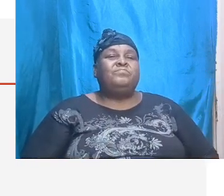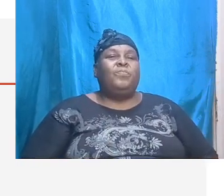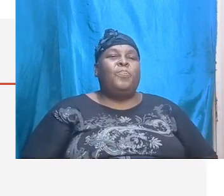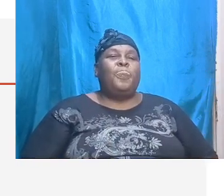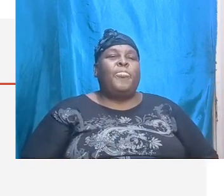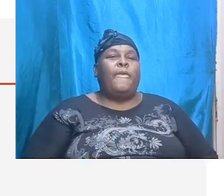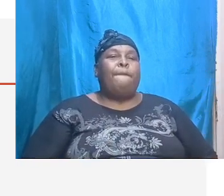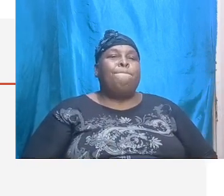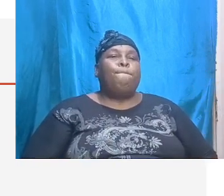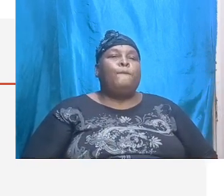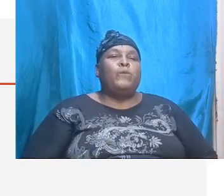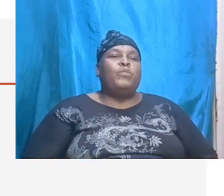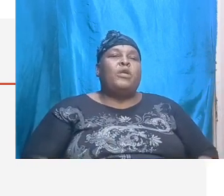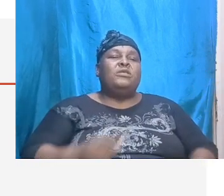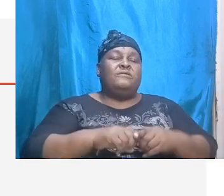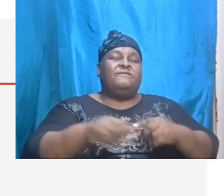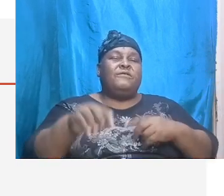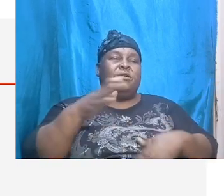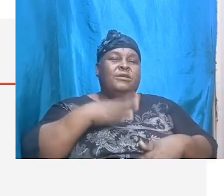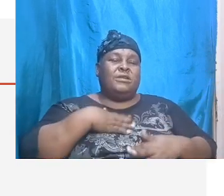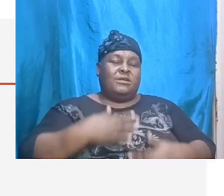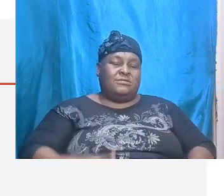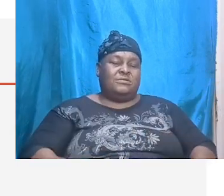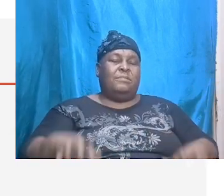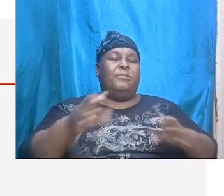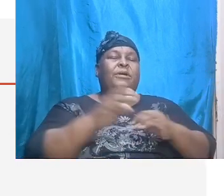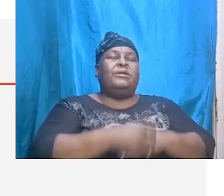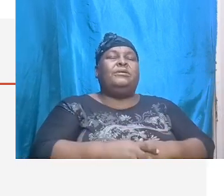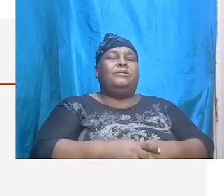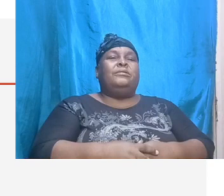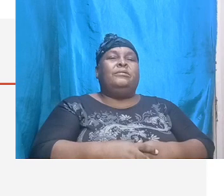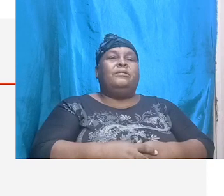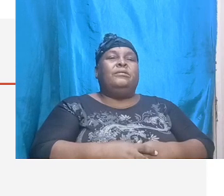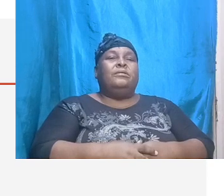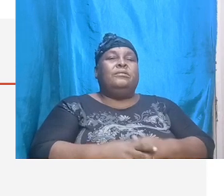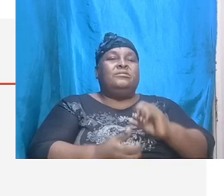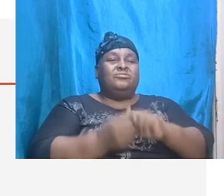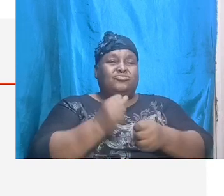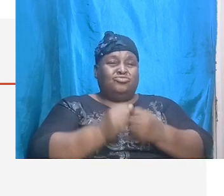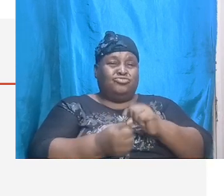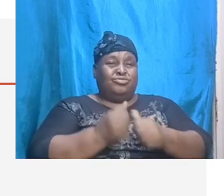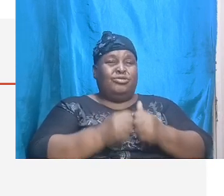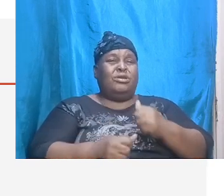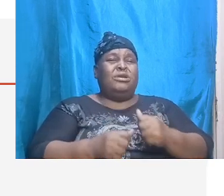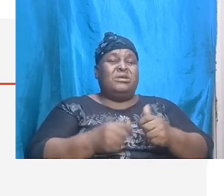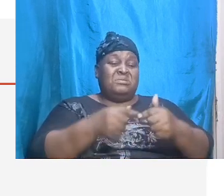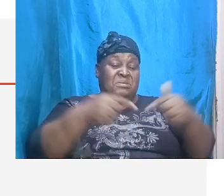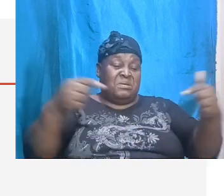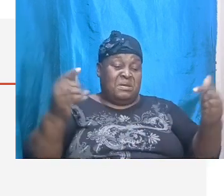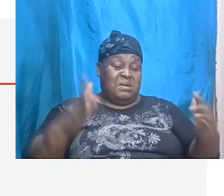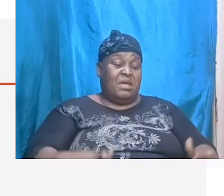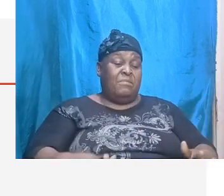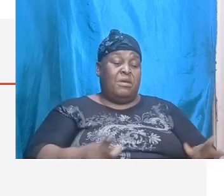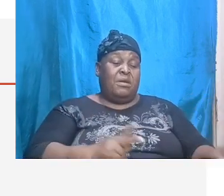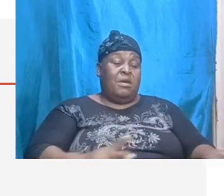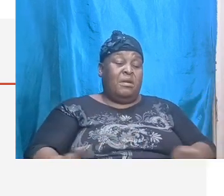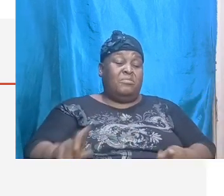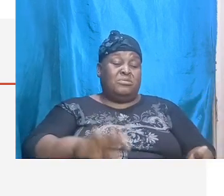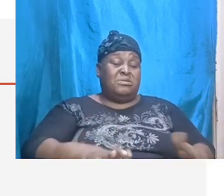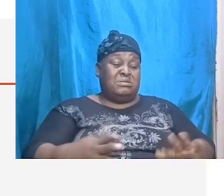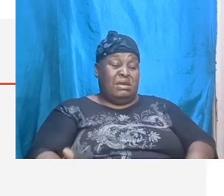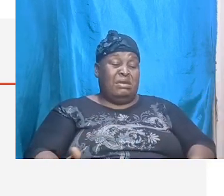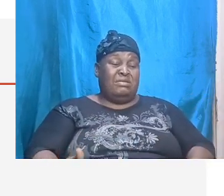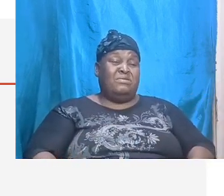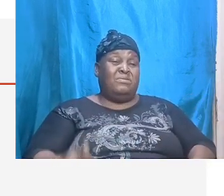Bible says, mortify the deeds which are in your body. Amen. It's an enemy. We have to put to death. We have to set up watch. We